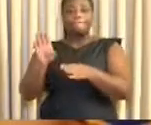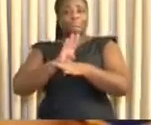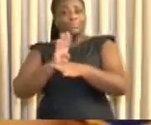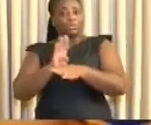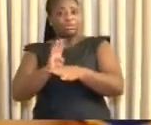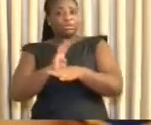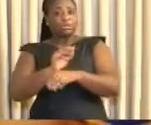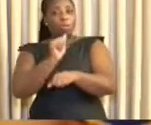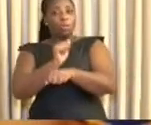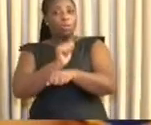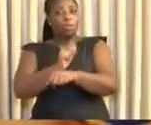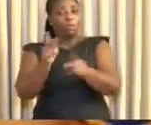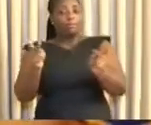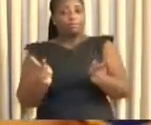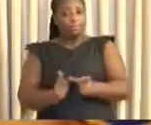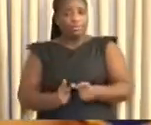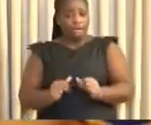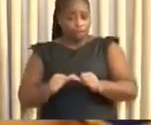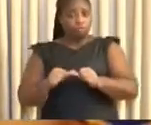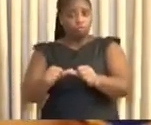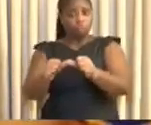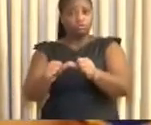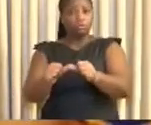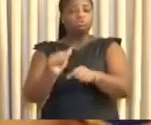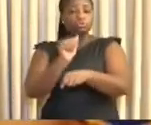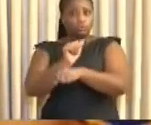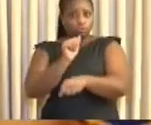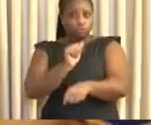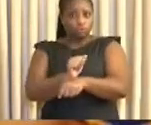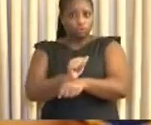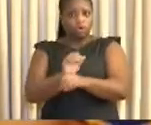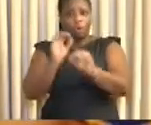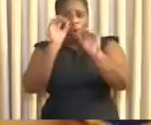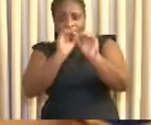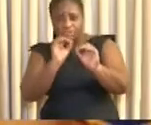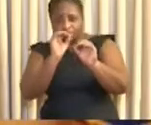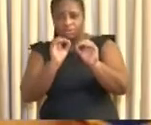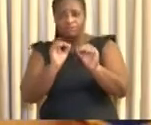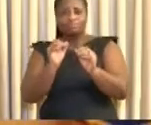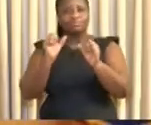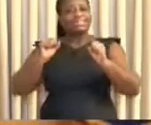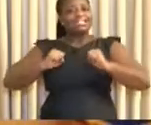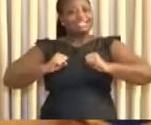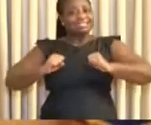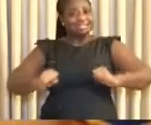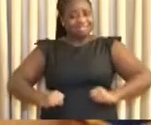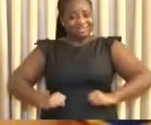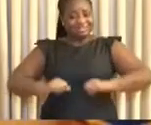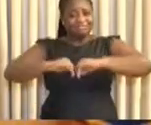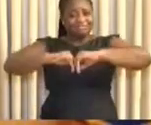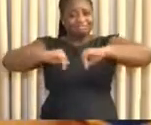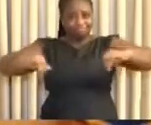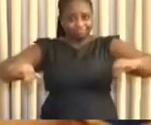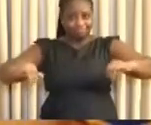and other workplaces can continue to operate, observing staff management and workplace